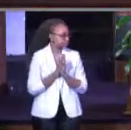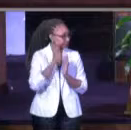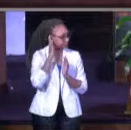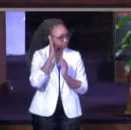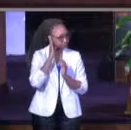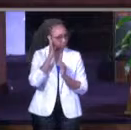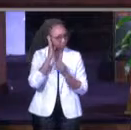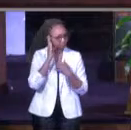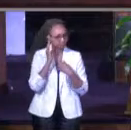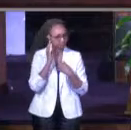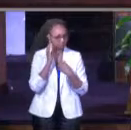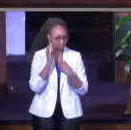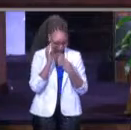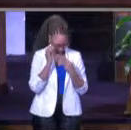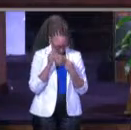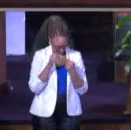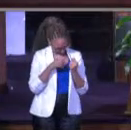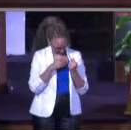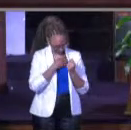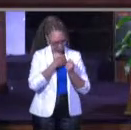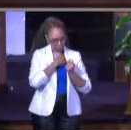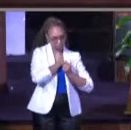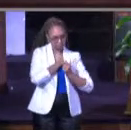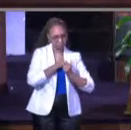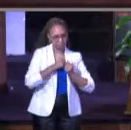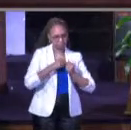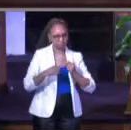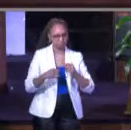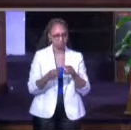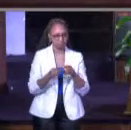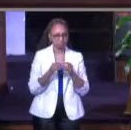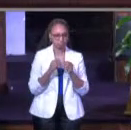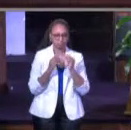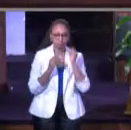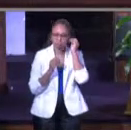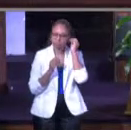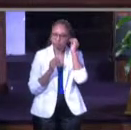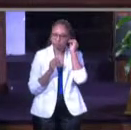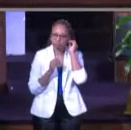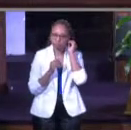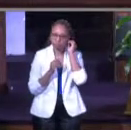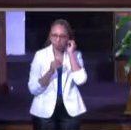I start off with some sad notes.